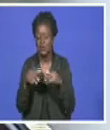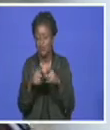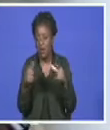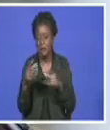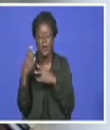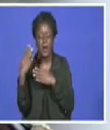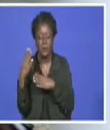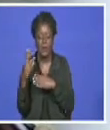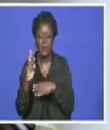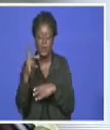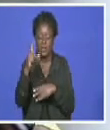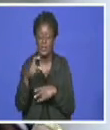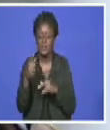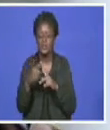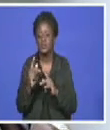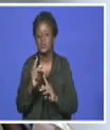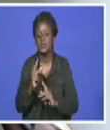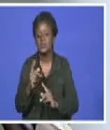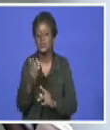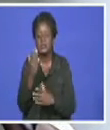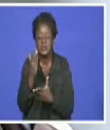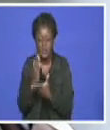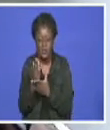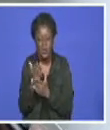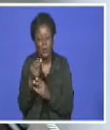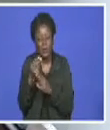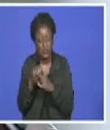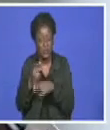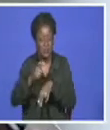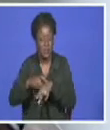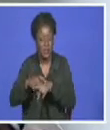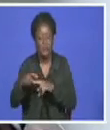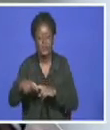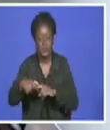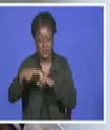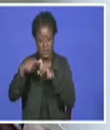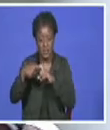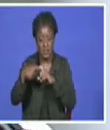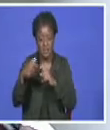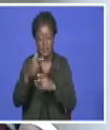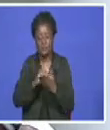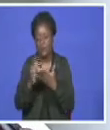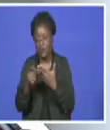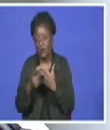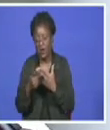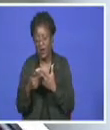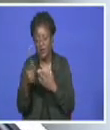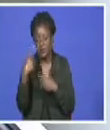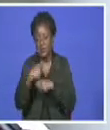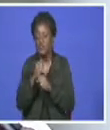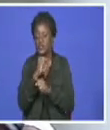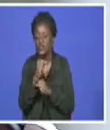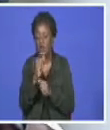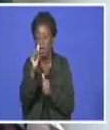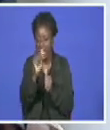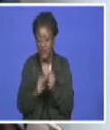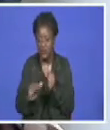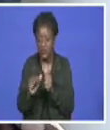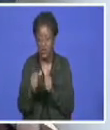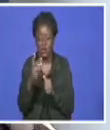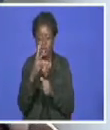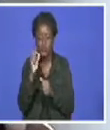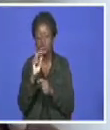suspend the vaccination program just briefly to ensure that everyone was actually using the digital